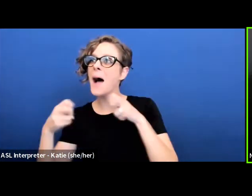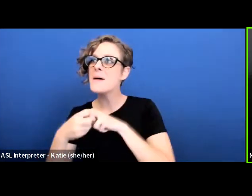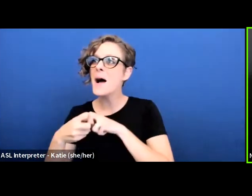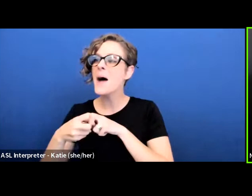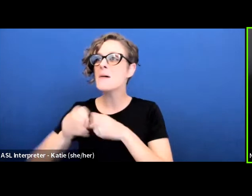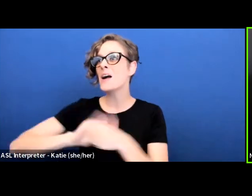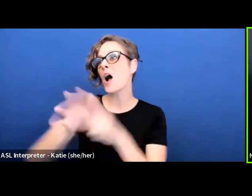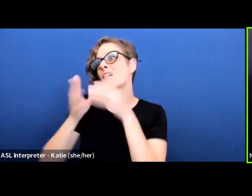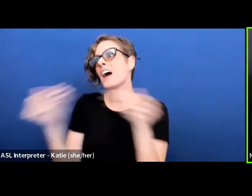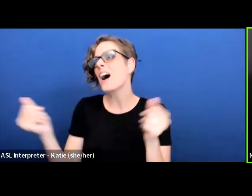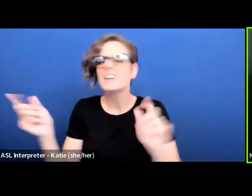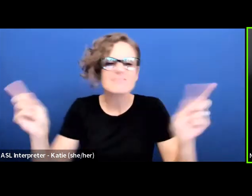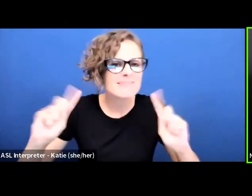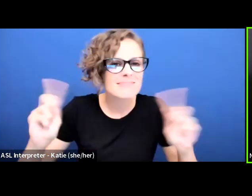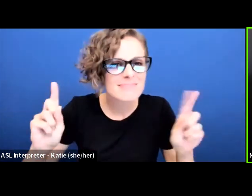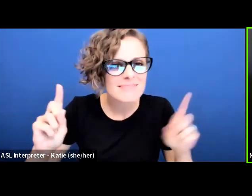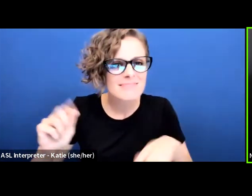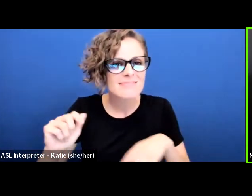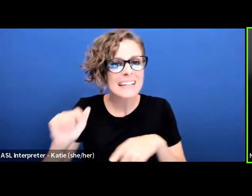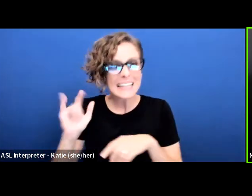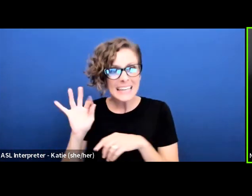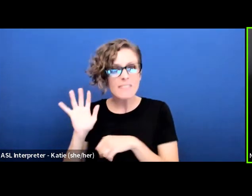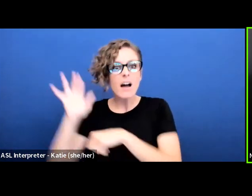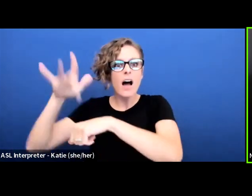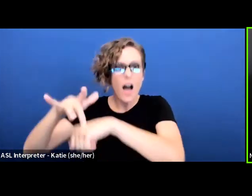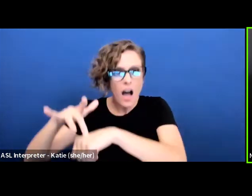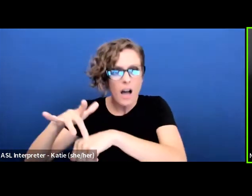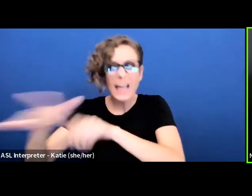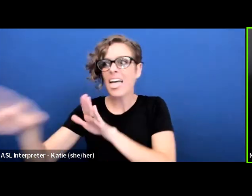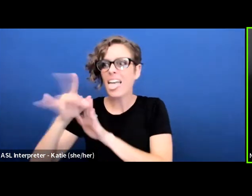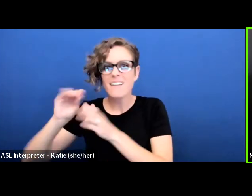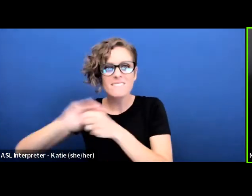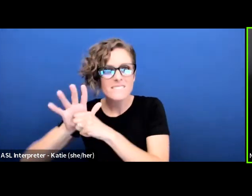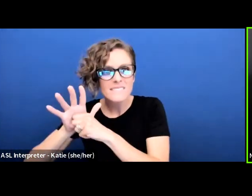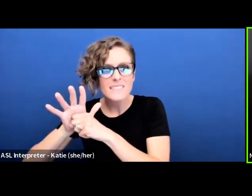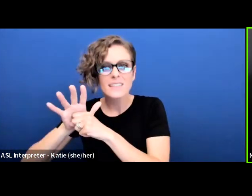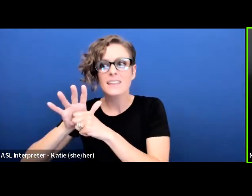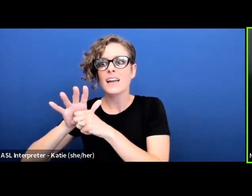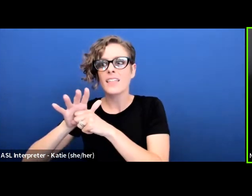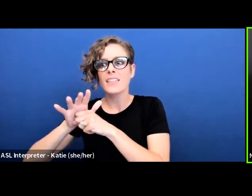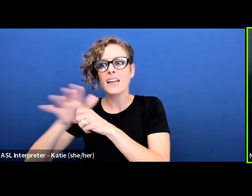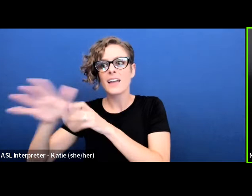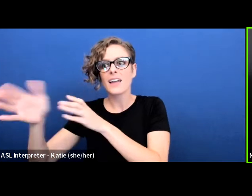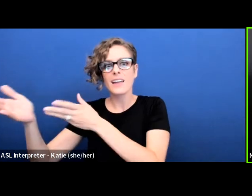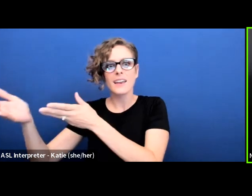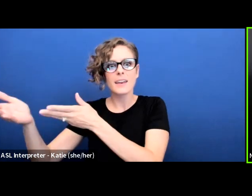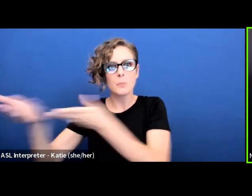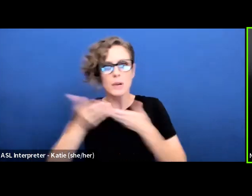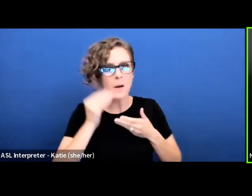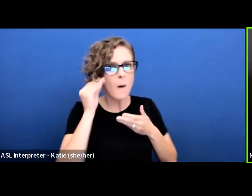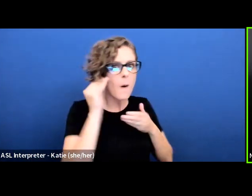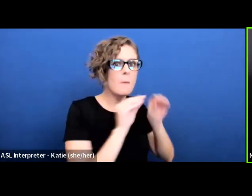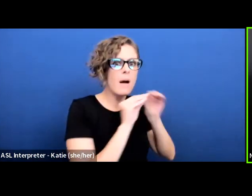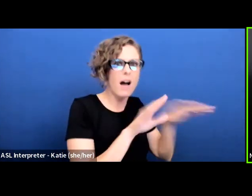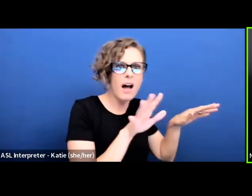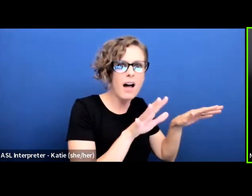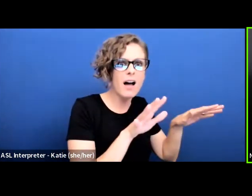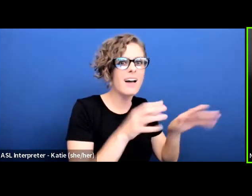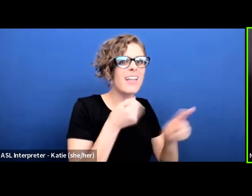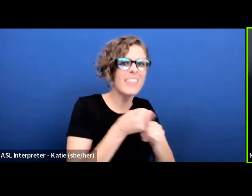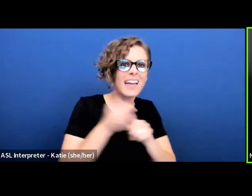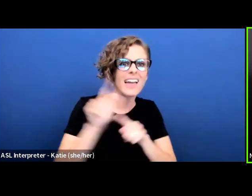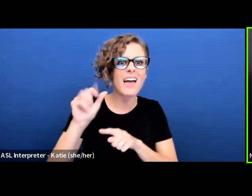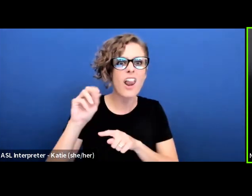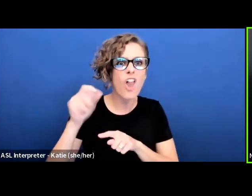getting infected and reinfected, and we'll deal with long COVID later. That just strikes me as, crisis after crisis that we're gonna be dealing